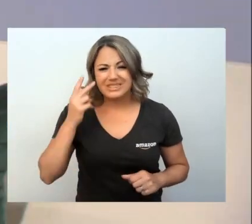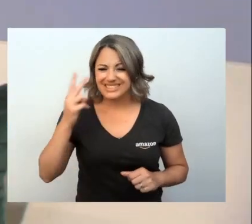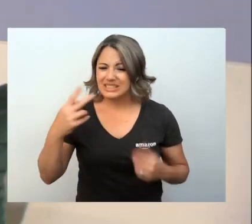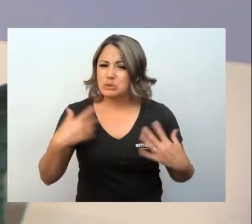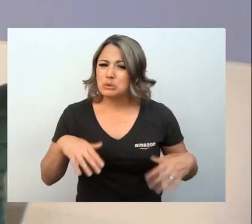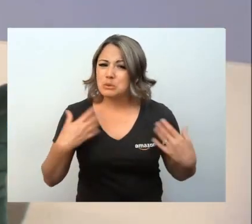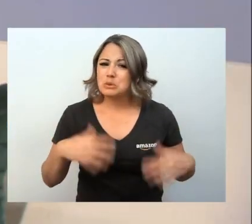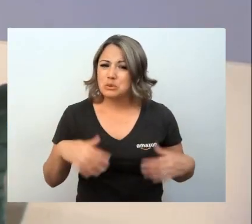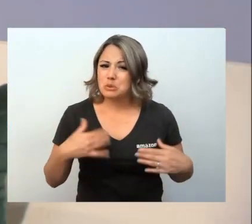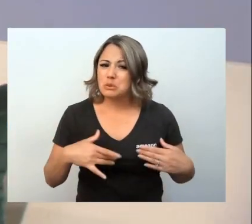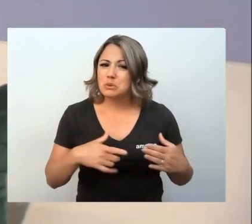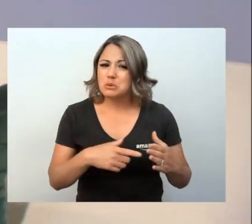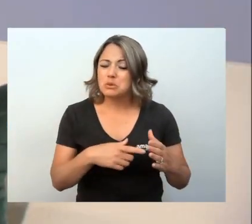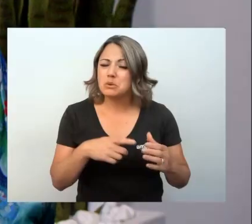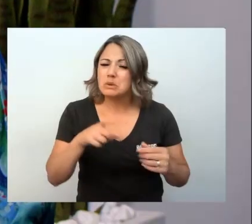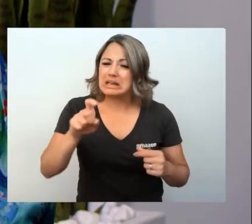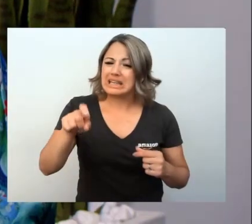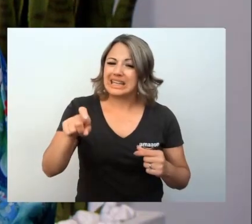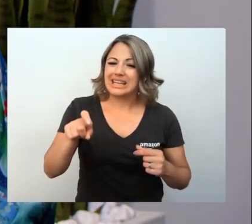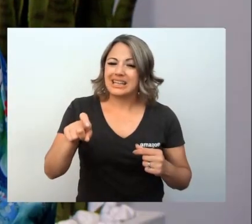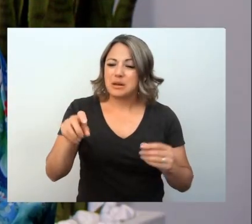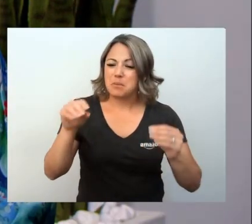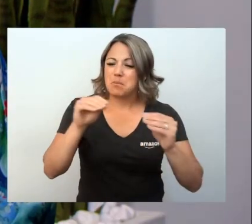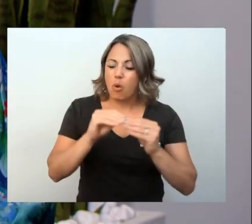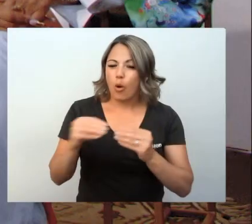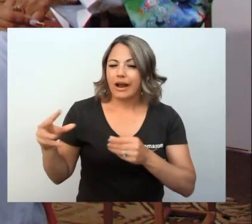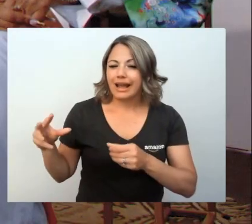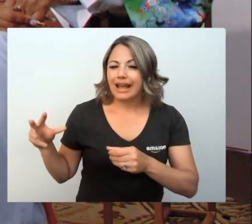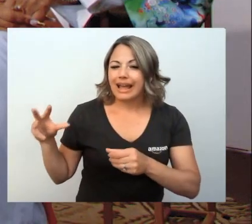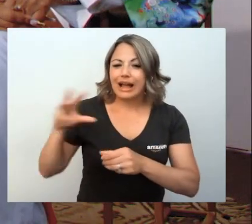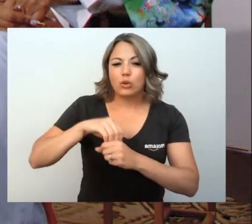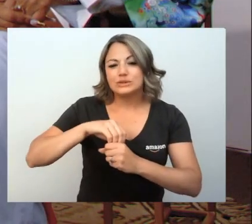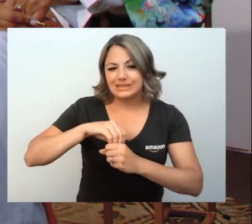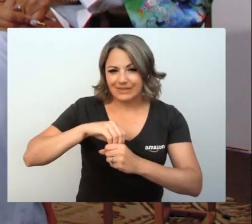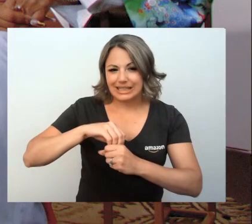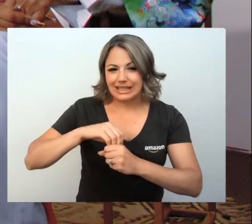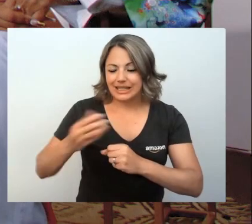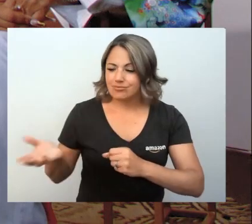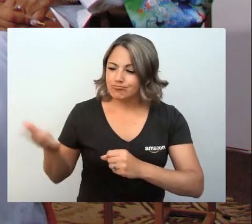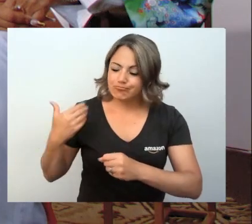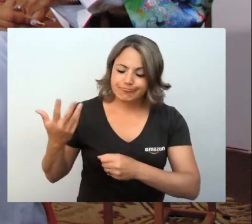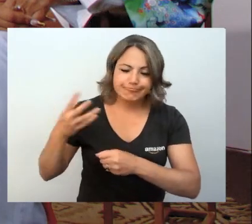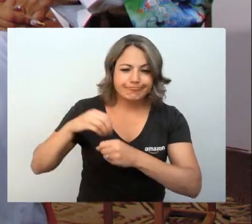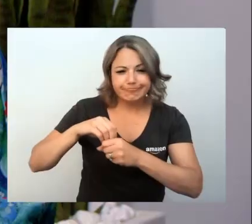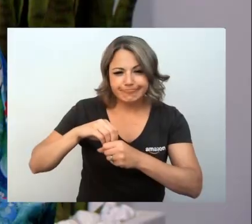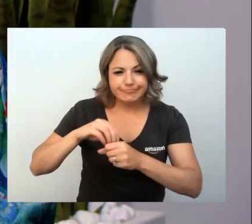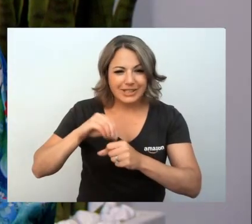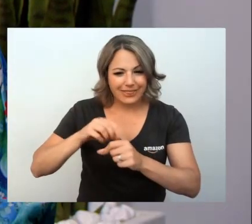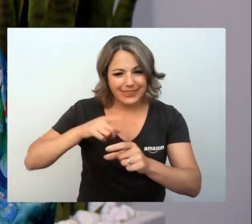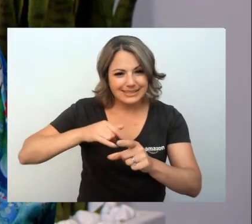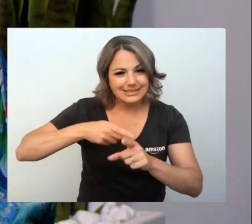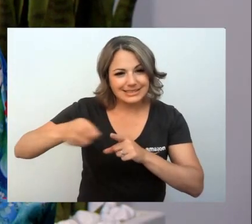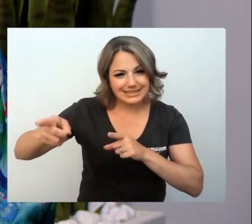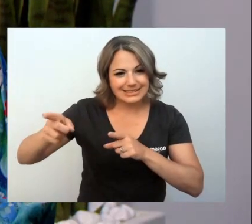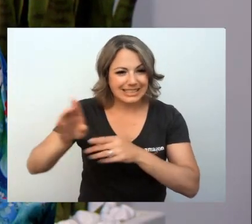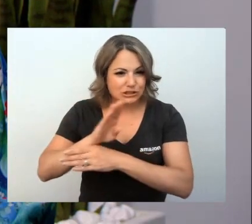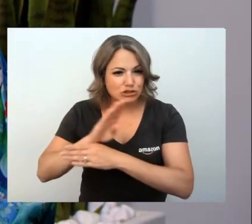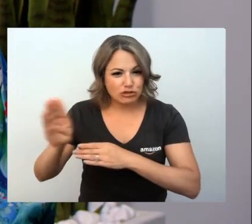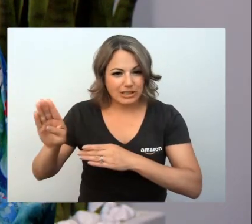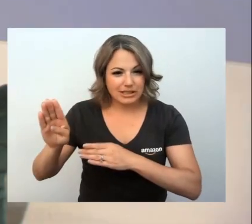for industry inclusivity. When you think about that, what do you